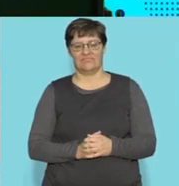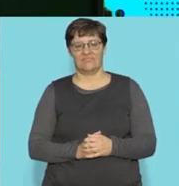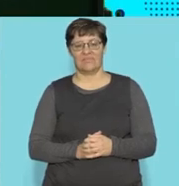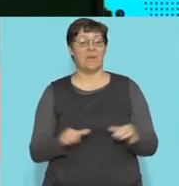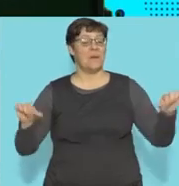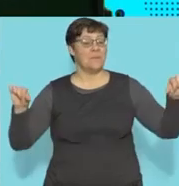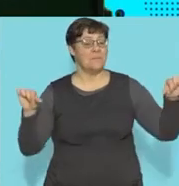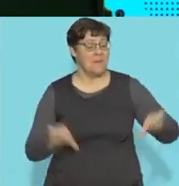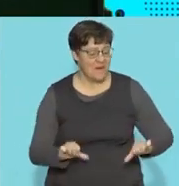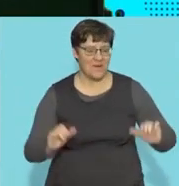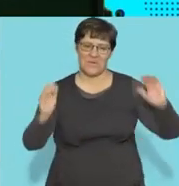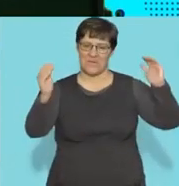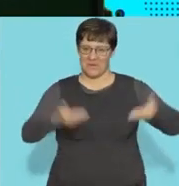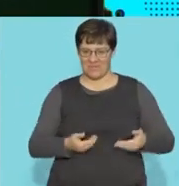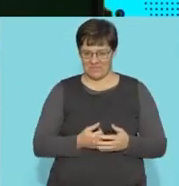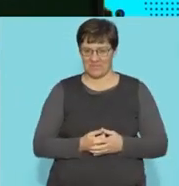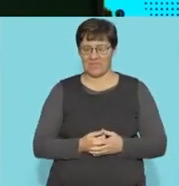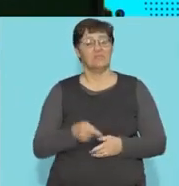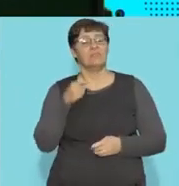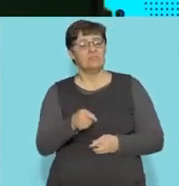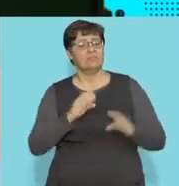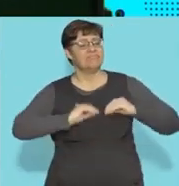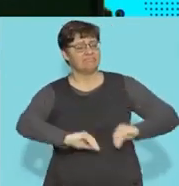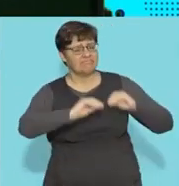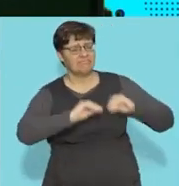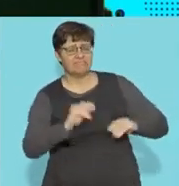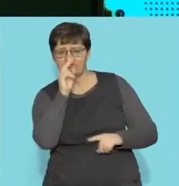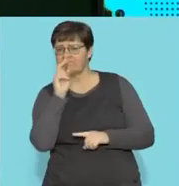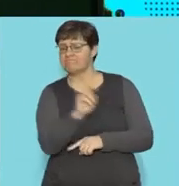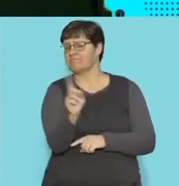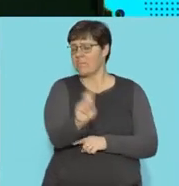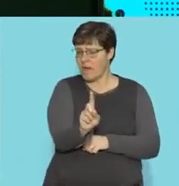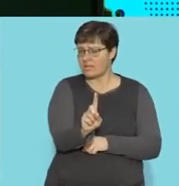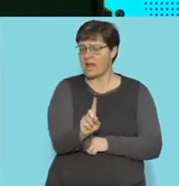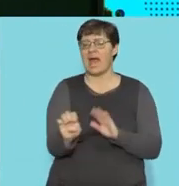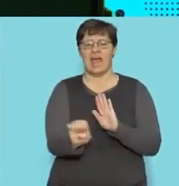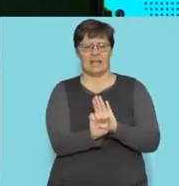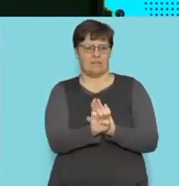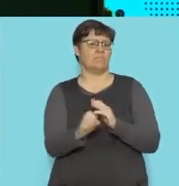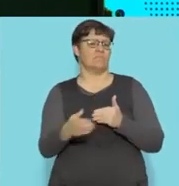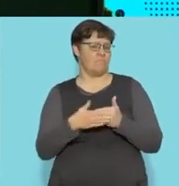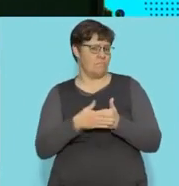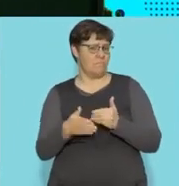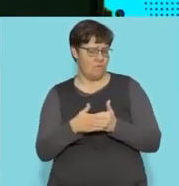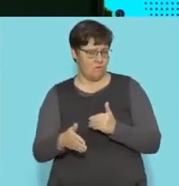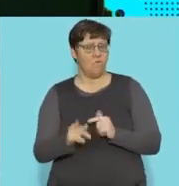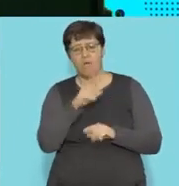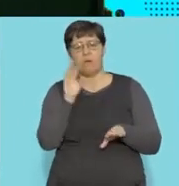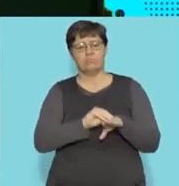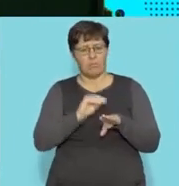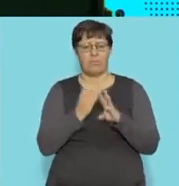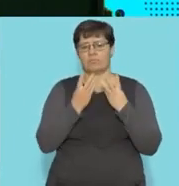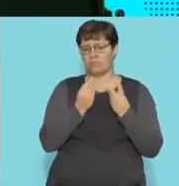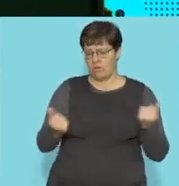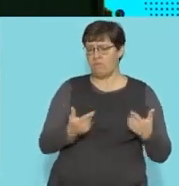Welcome back everyone. In this segment of the lesson we're going to be looking at some more examples with regards to problem solving